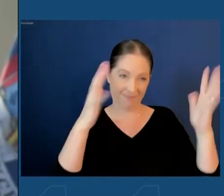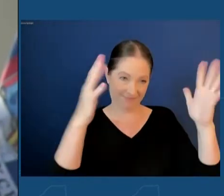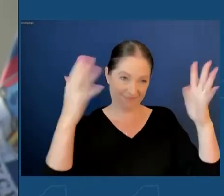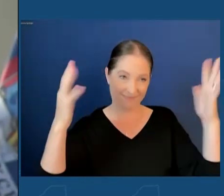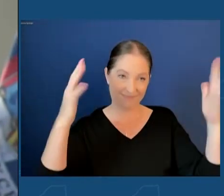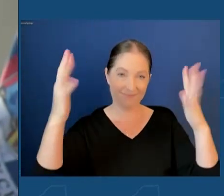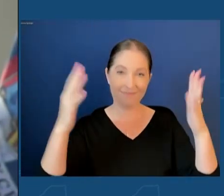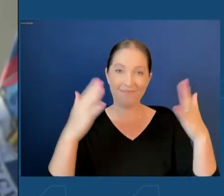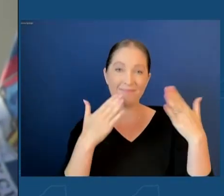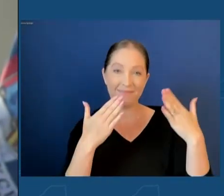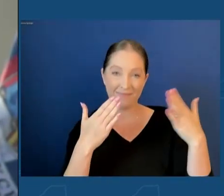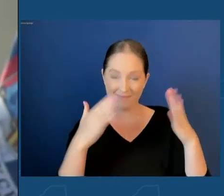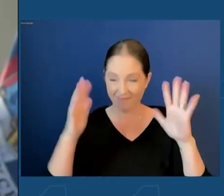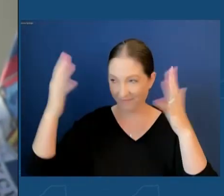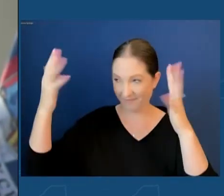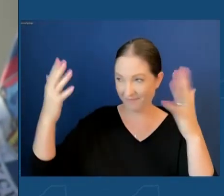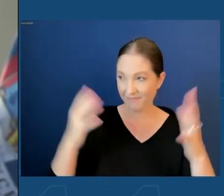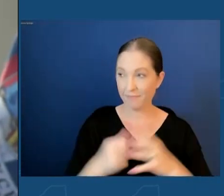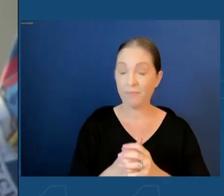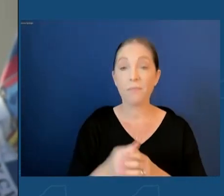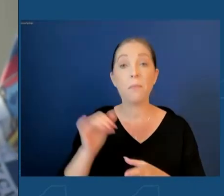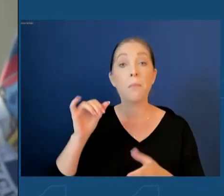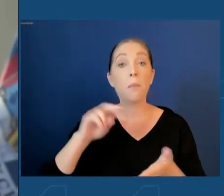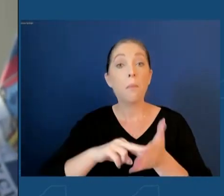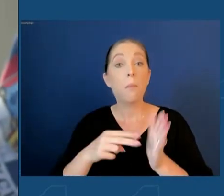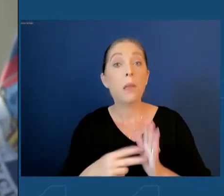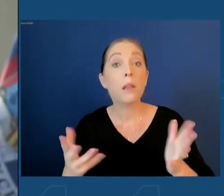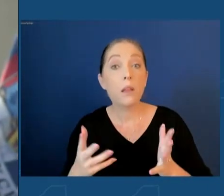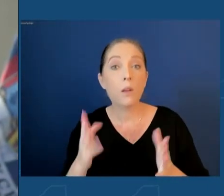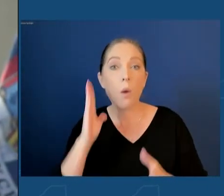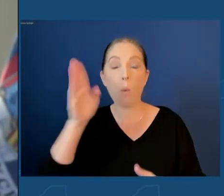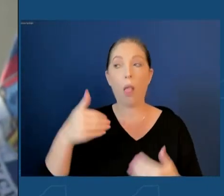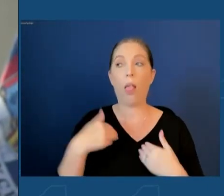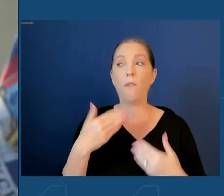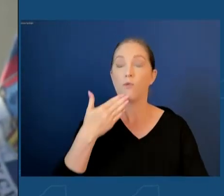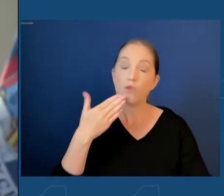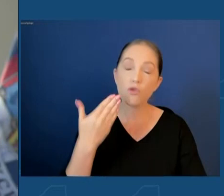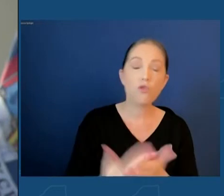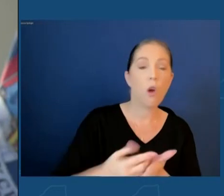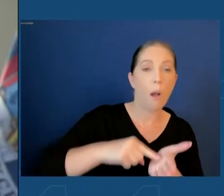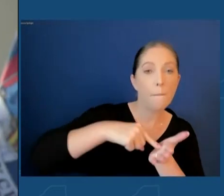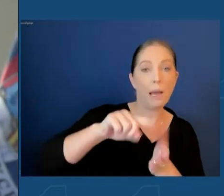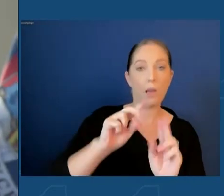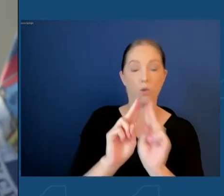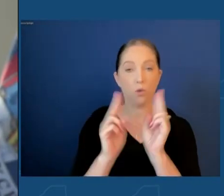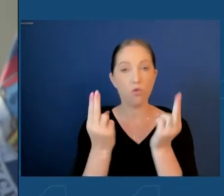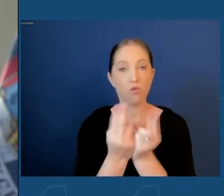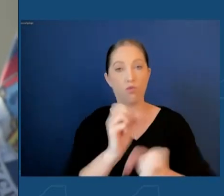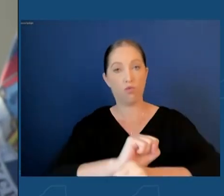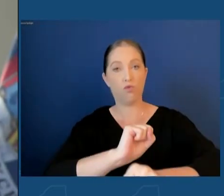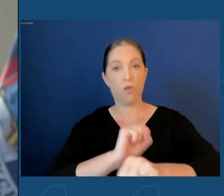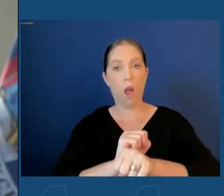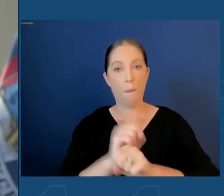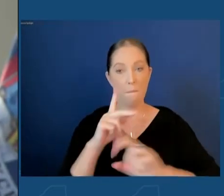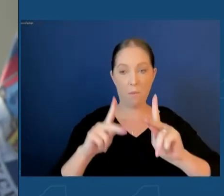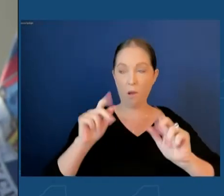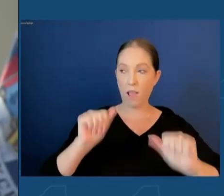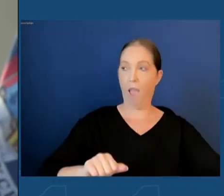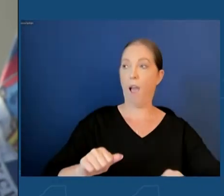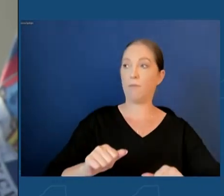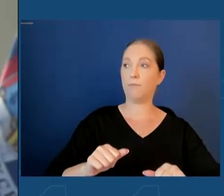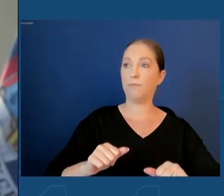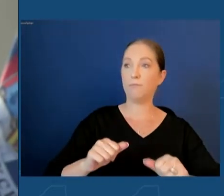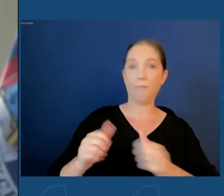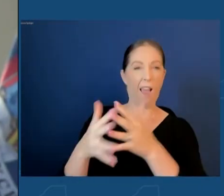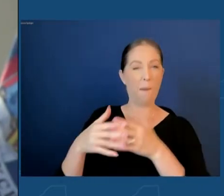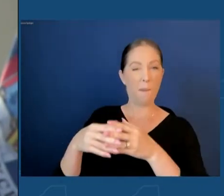you. That means that we'll be having good paying union jobs right here where people can live the American dream. This is the